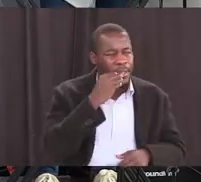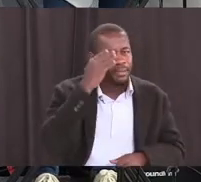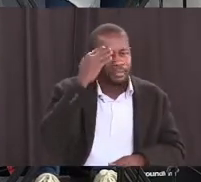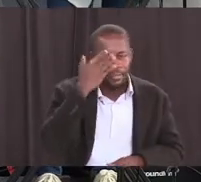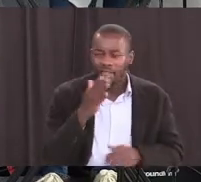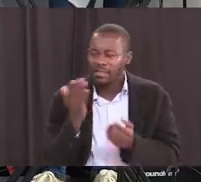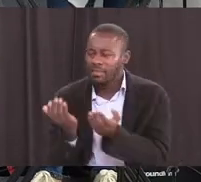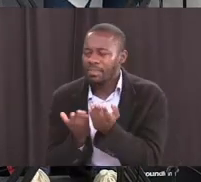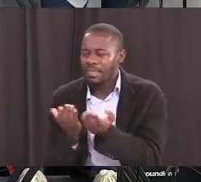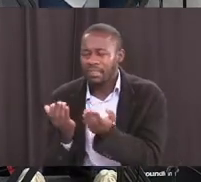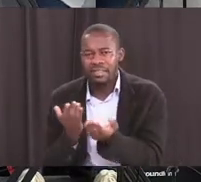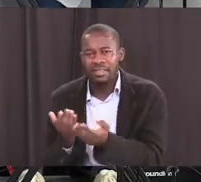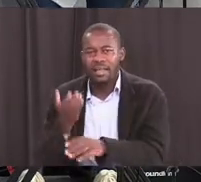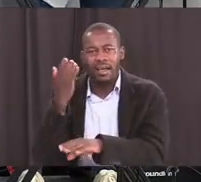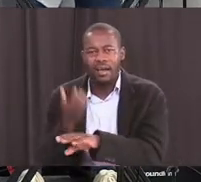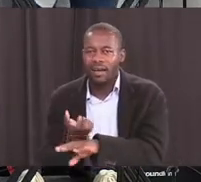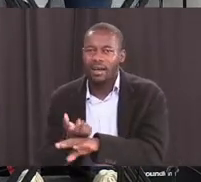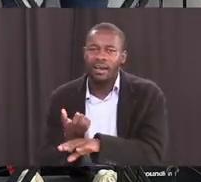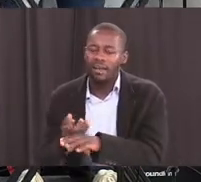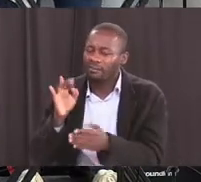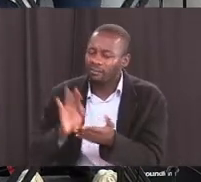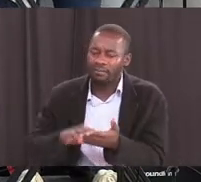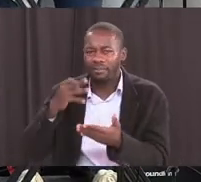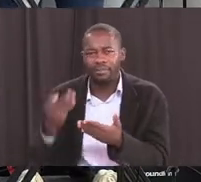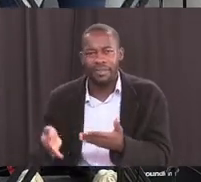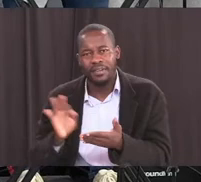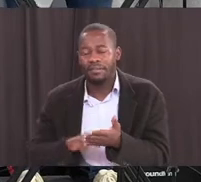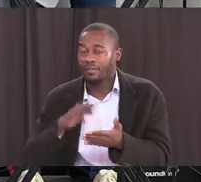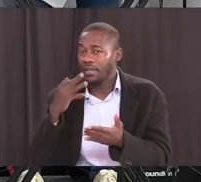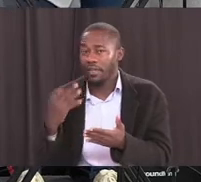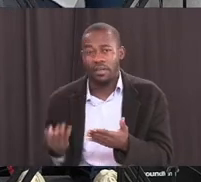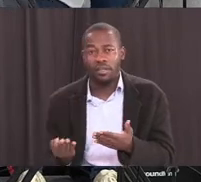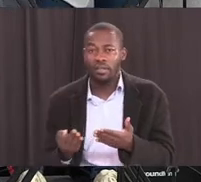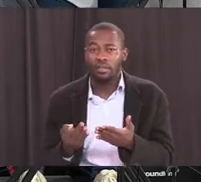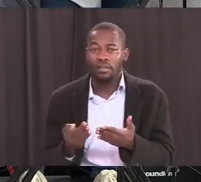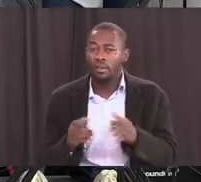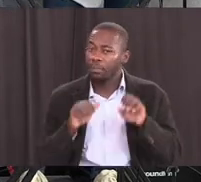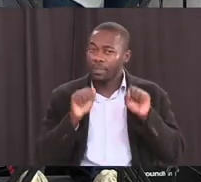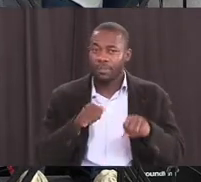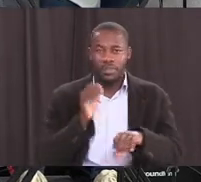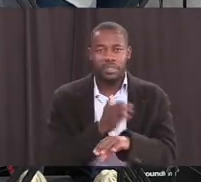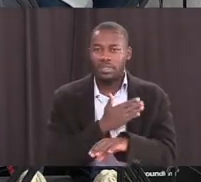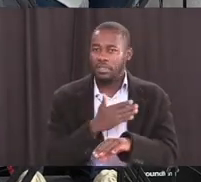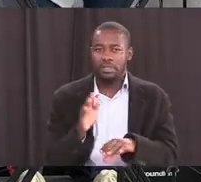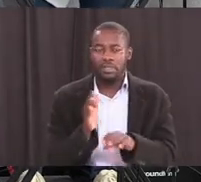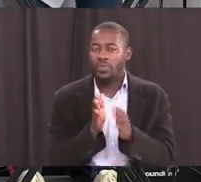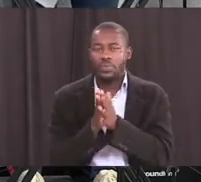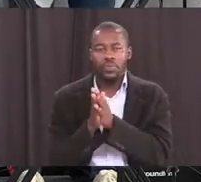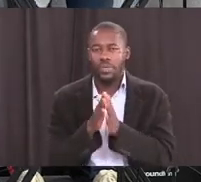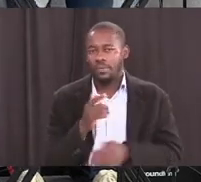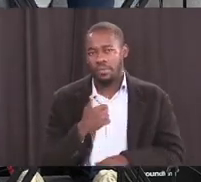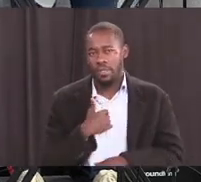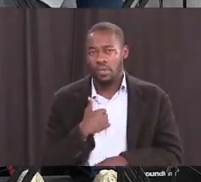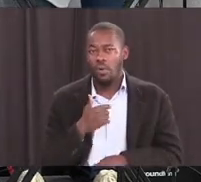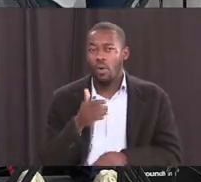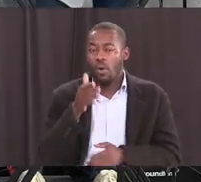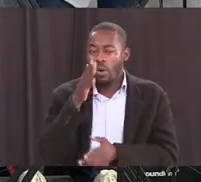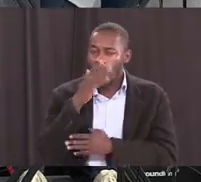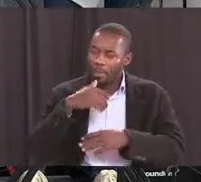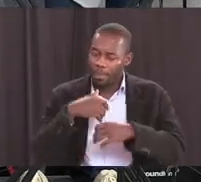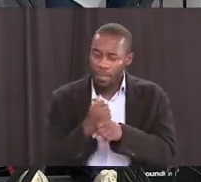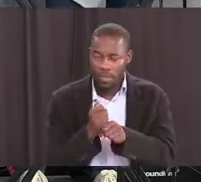know where God's taking you in your life. I want you to sing this song and think about God making a way in